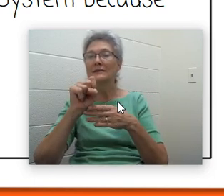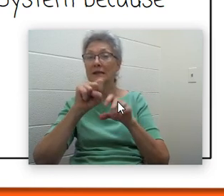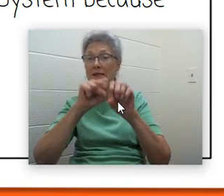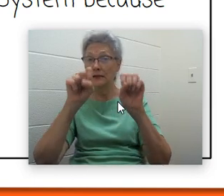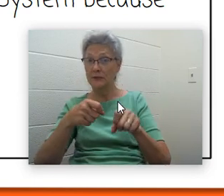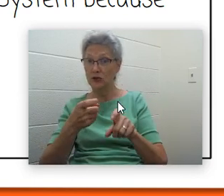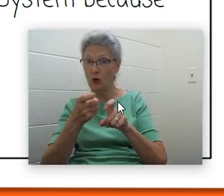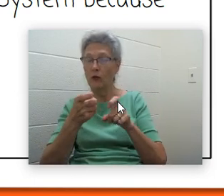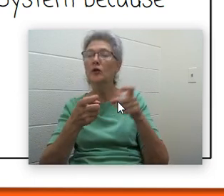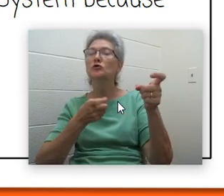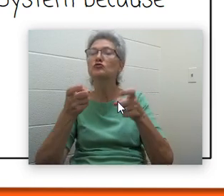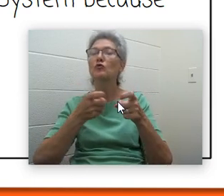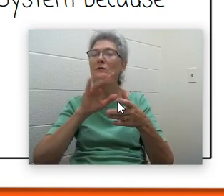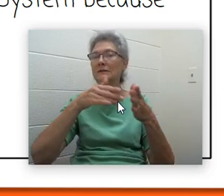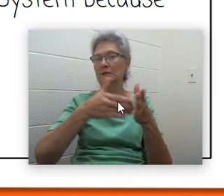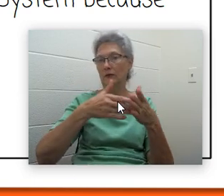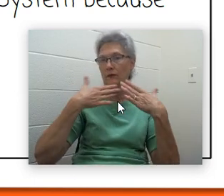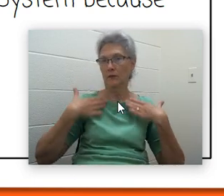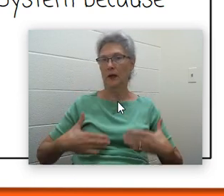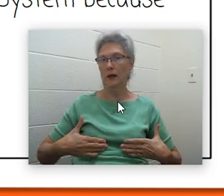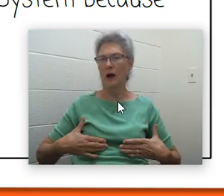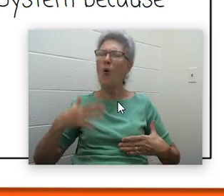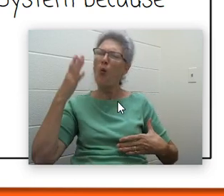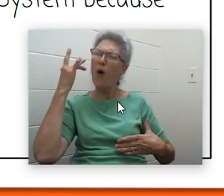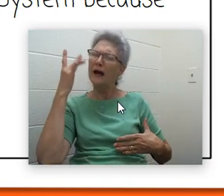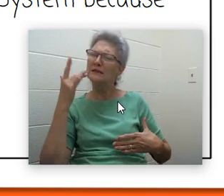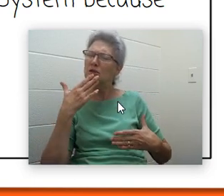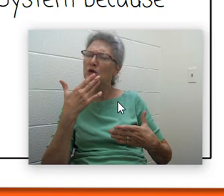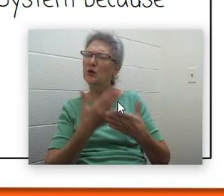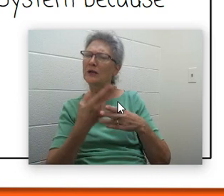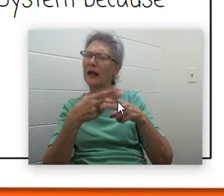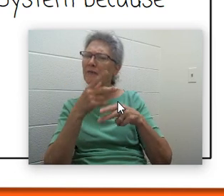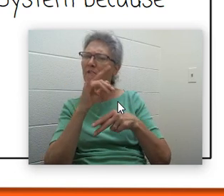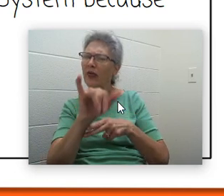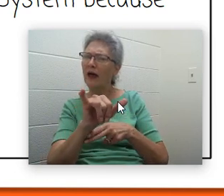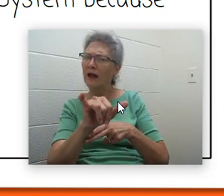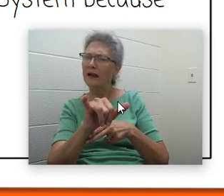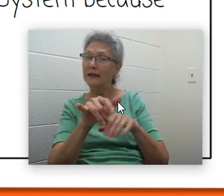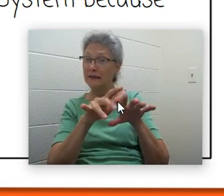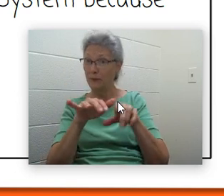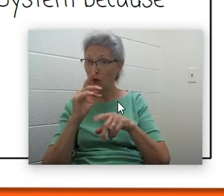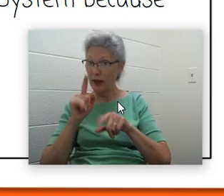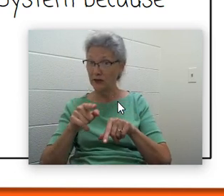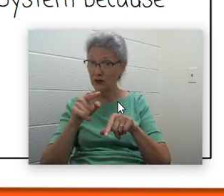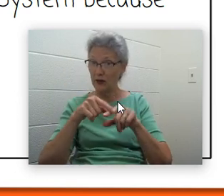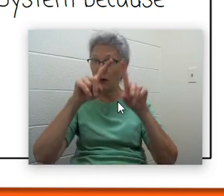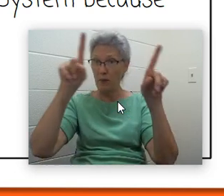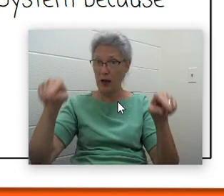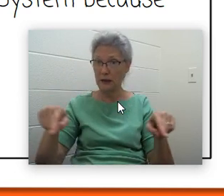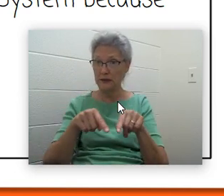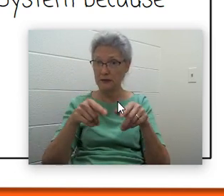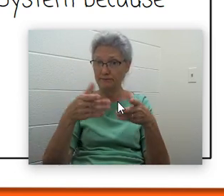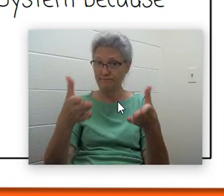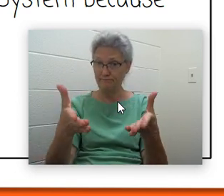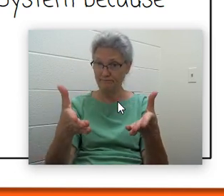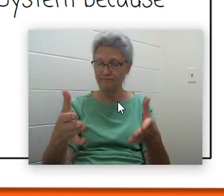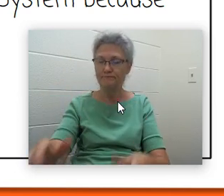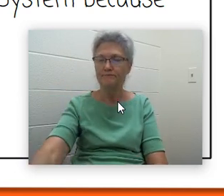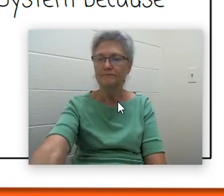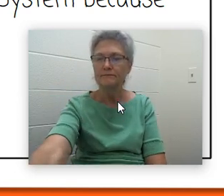called the control center of the body. Why is this a good name for it? Type your answer in the box provided.